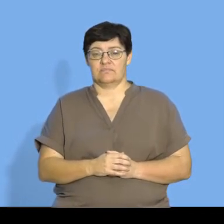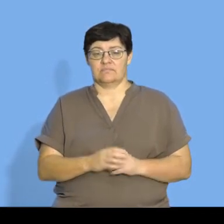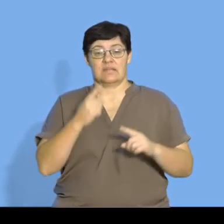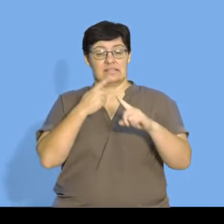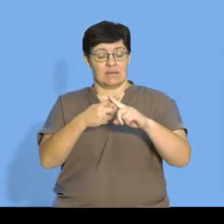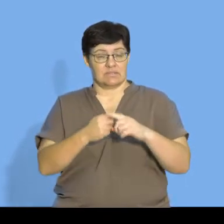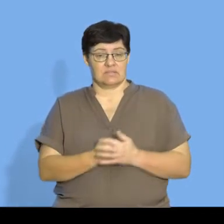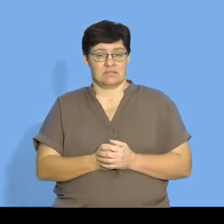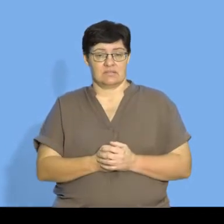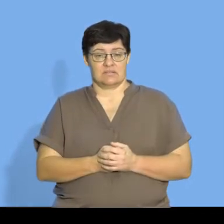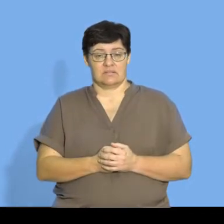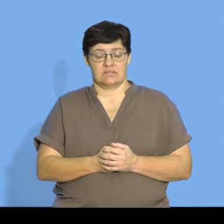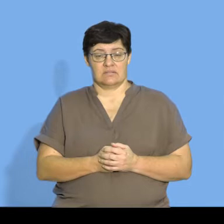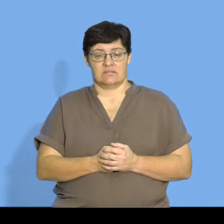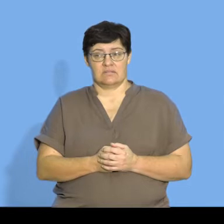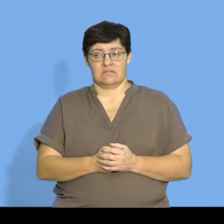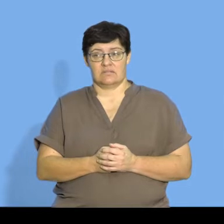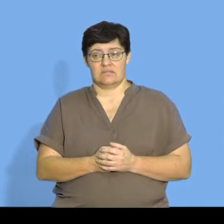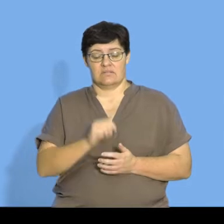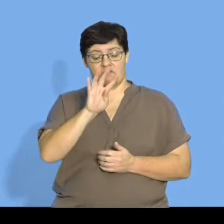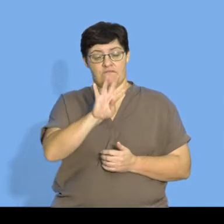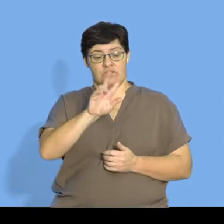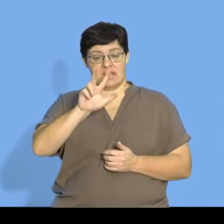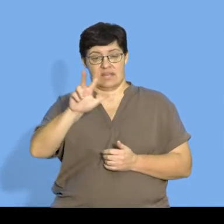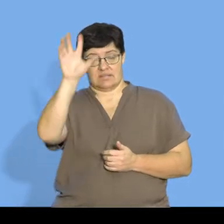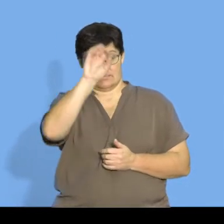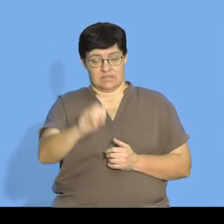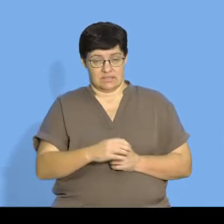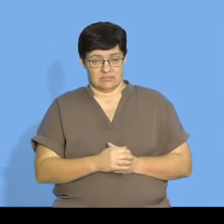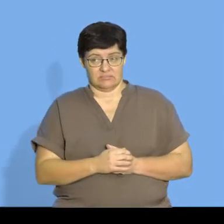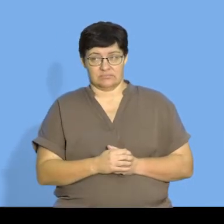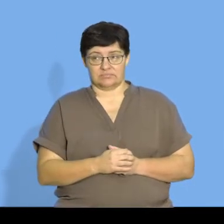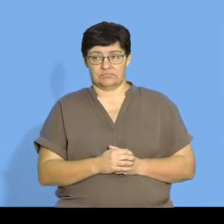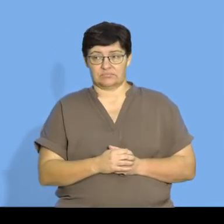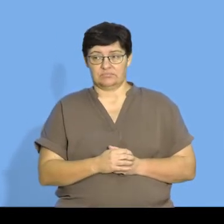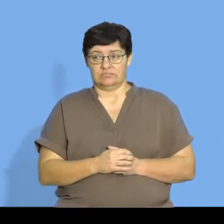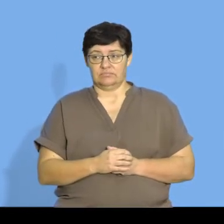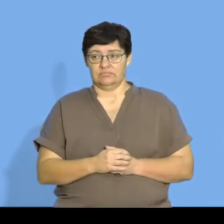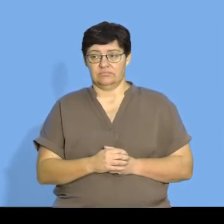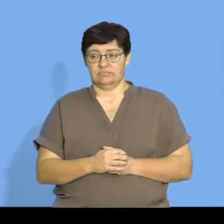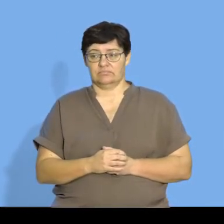150,000 times my 48%,